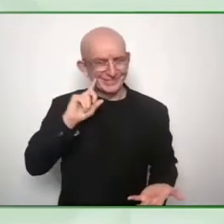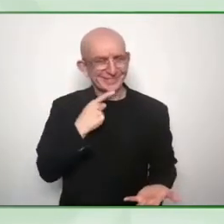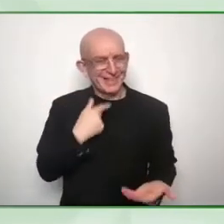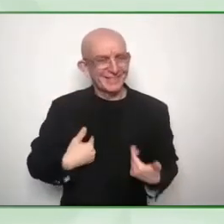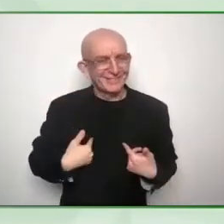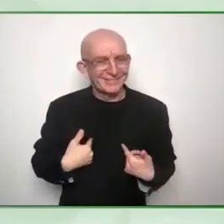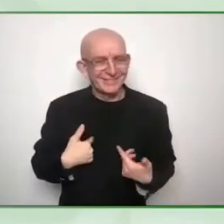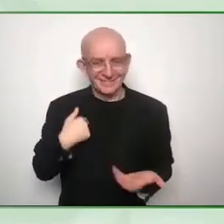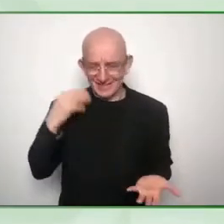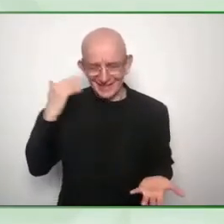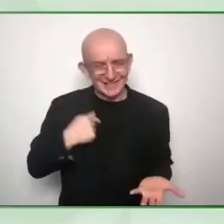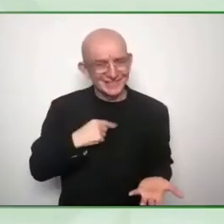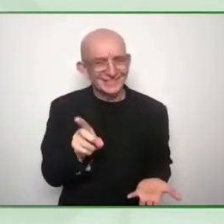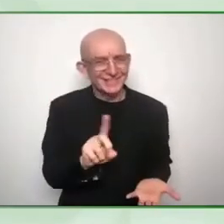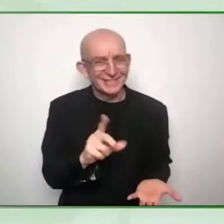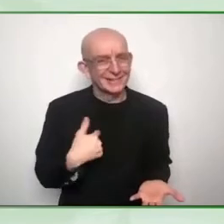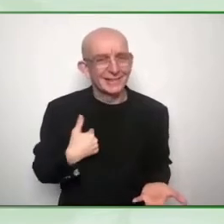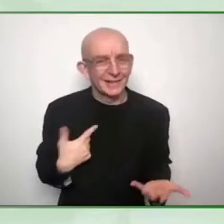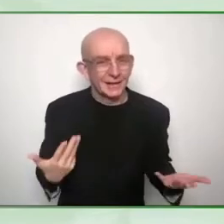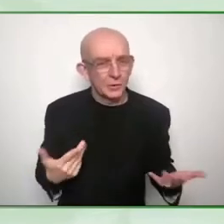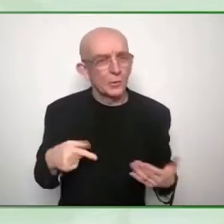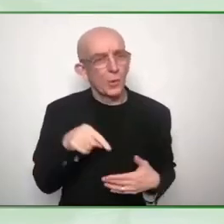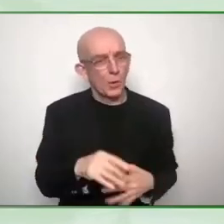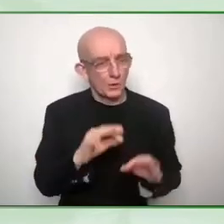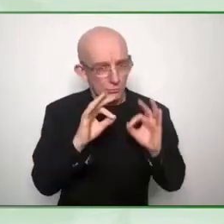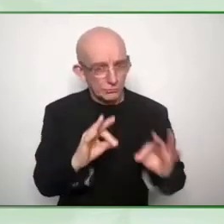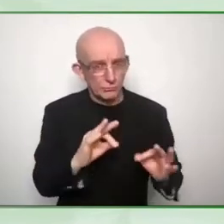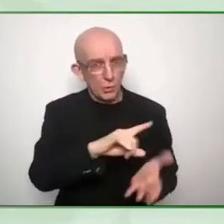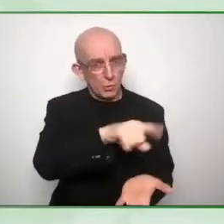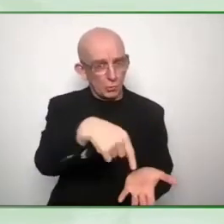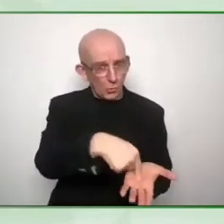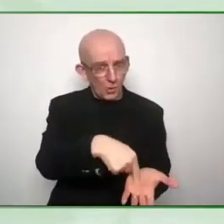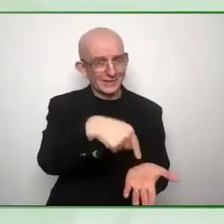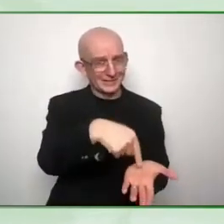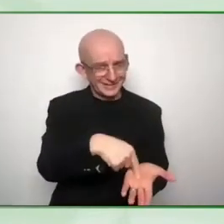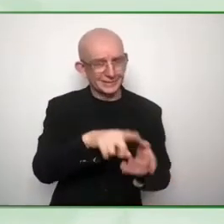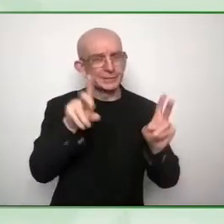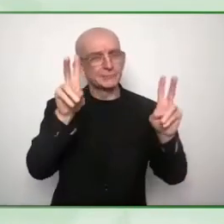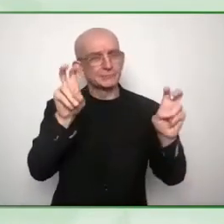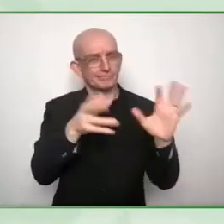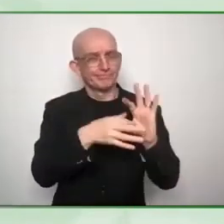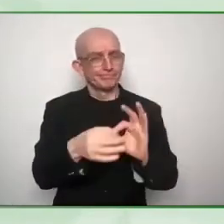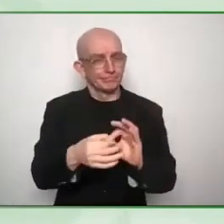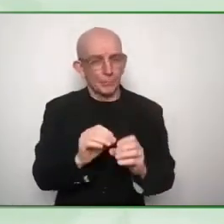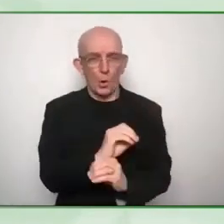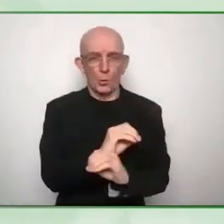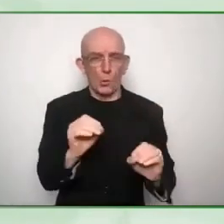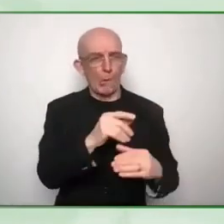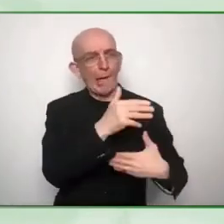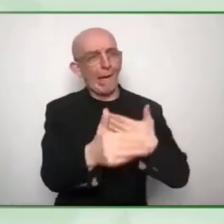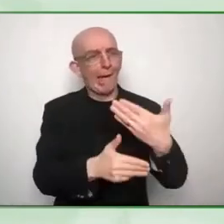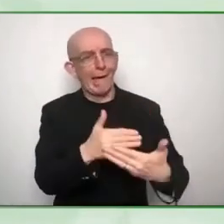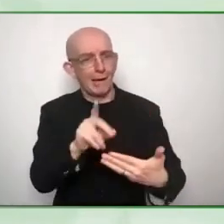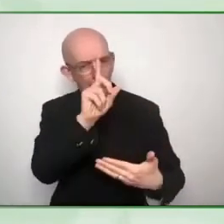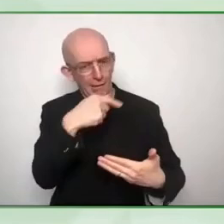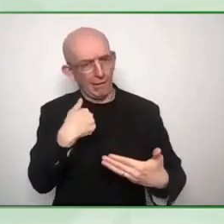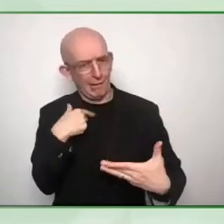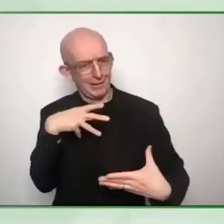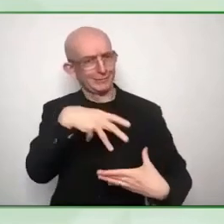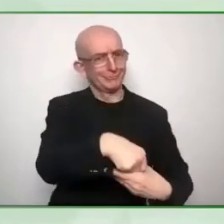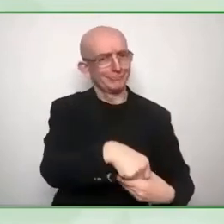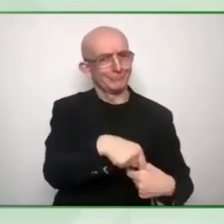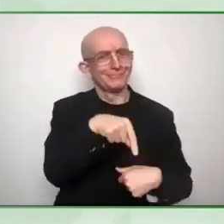And Kathy, over to you for the last word. Sure. One thing Amy forgot, my dear, is recruitment of students for her program in